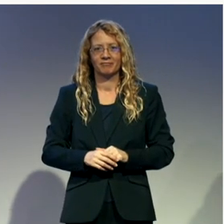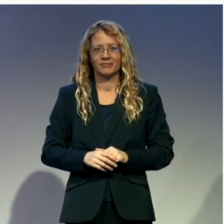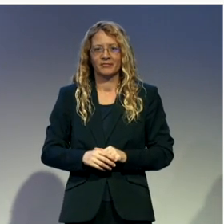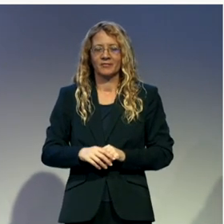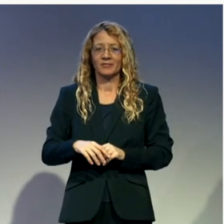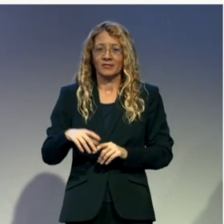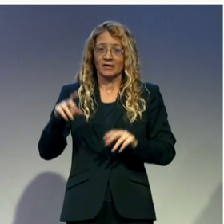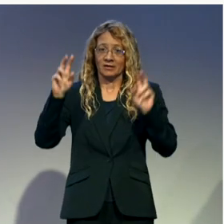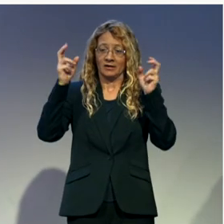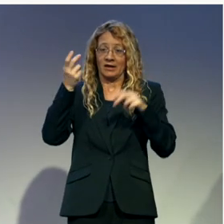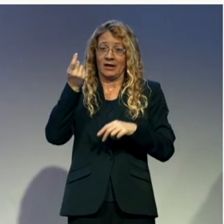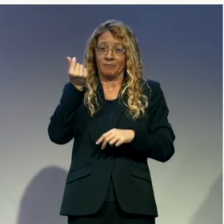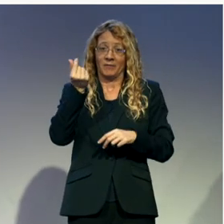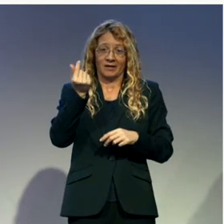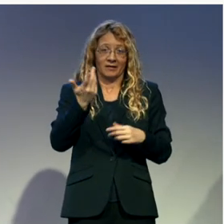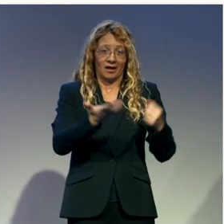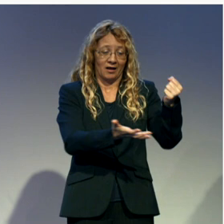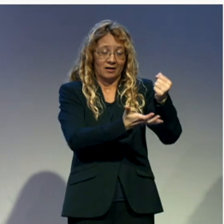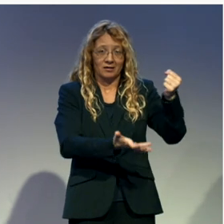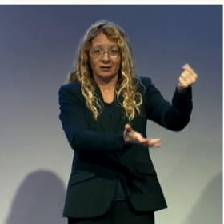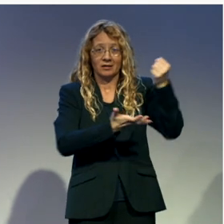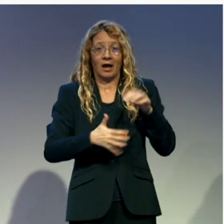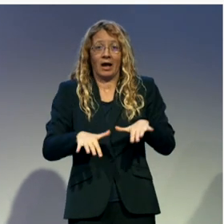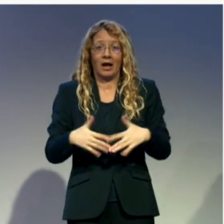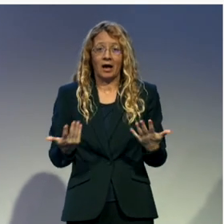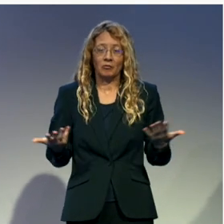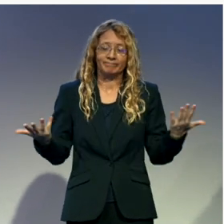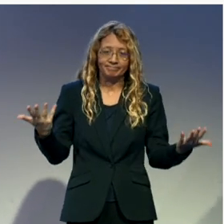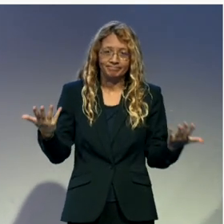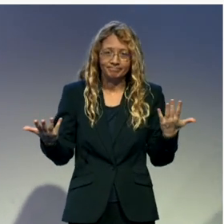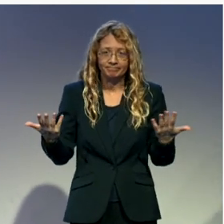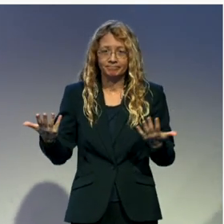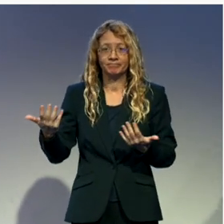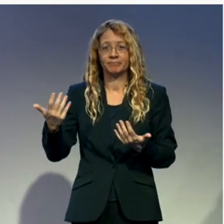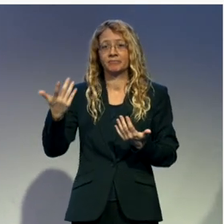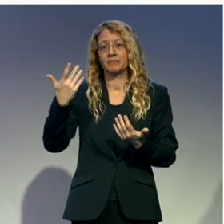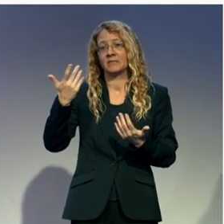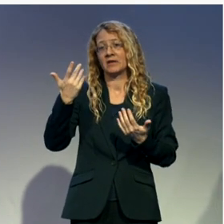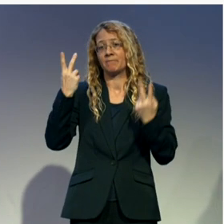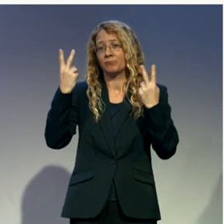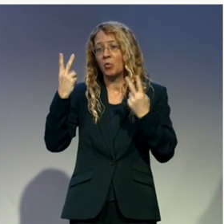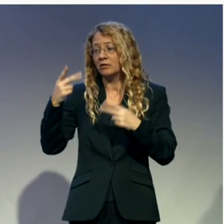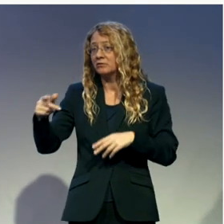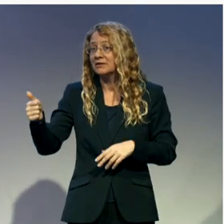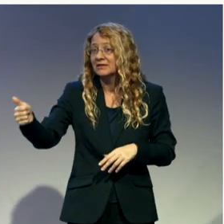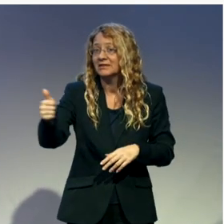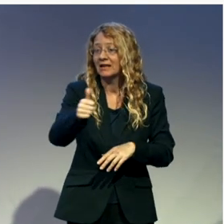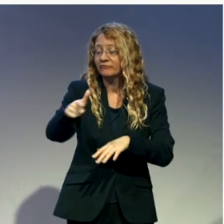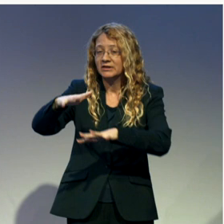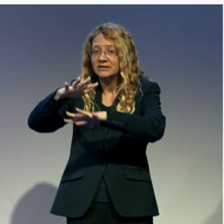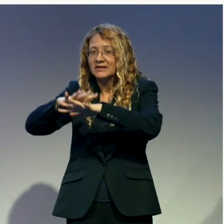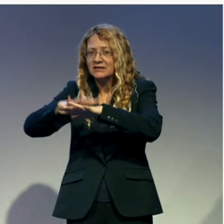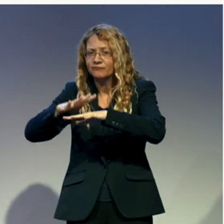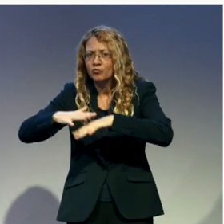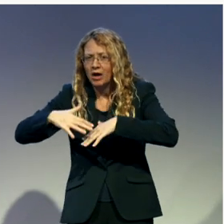when it comes to setting up the first woman's network, that is mostly their own initiative to do so. But we have a staff member that